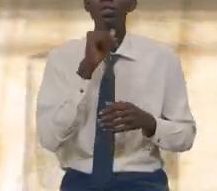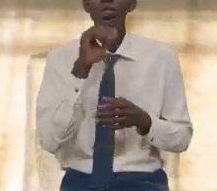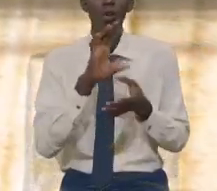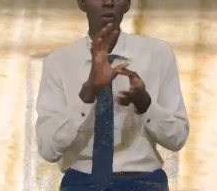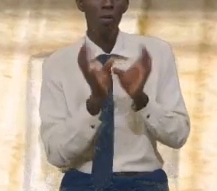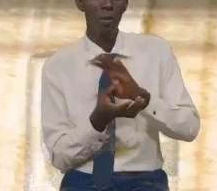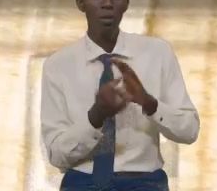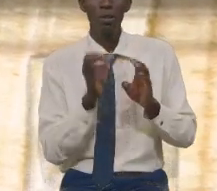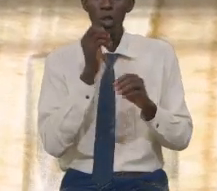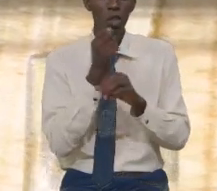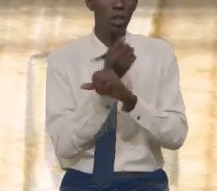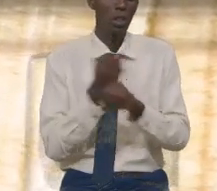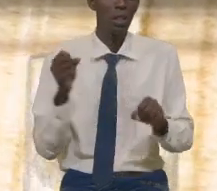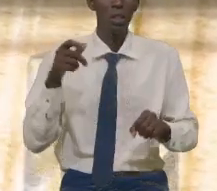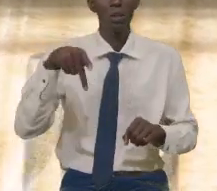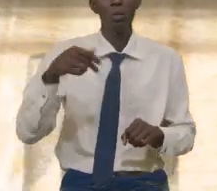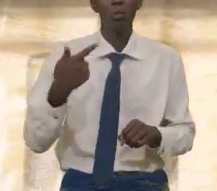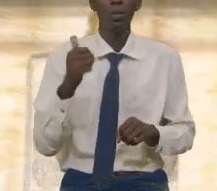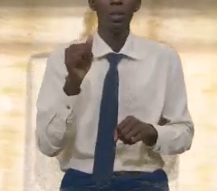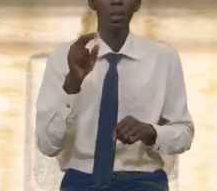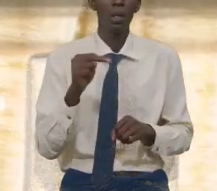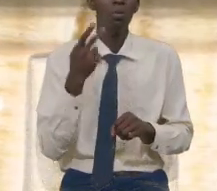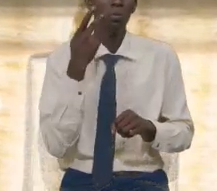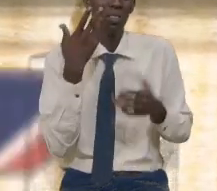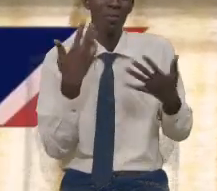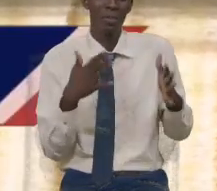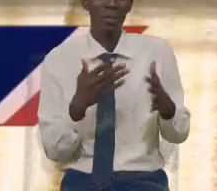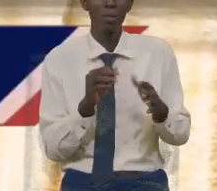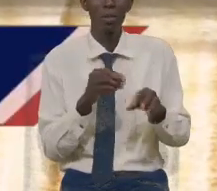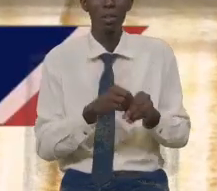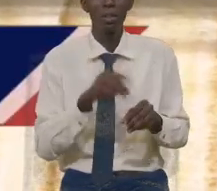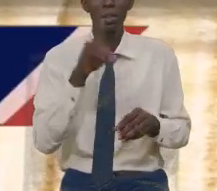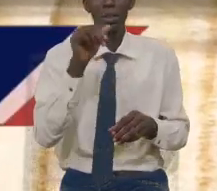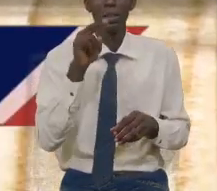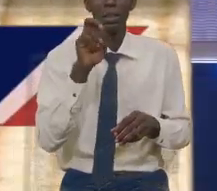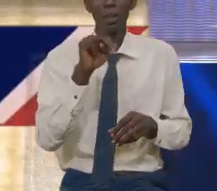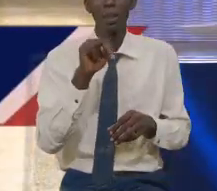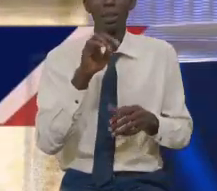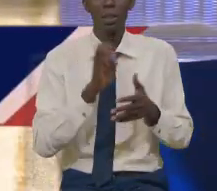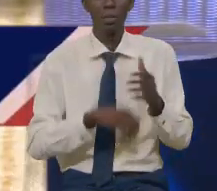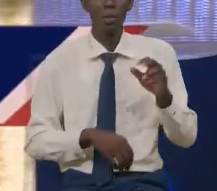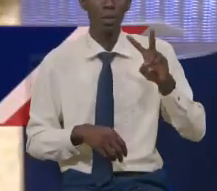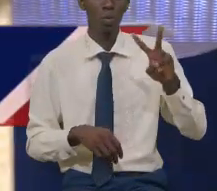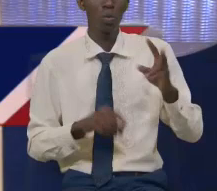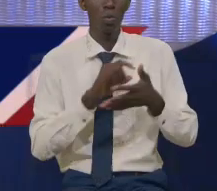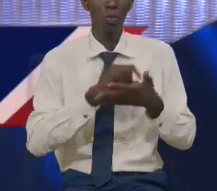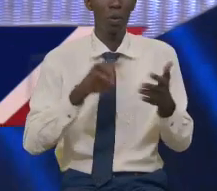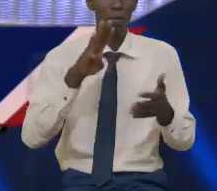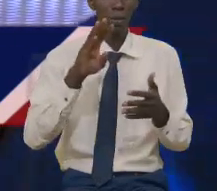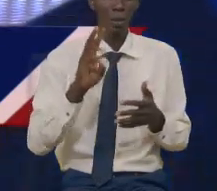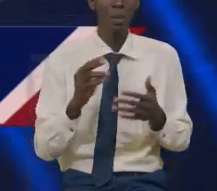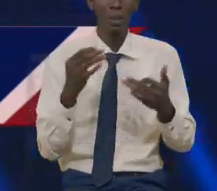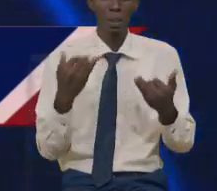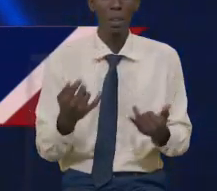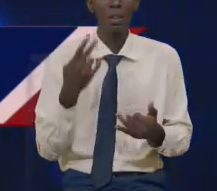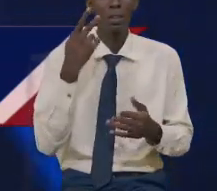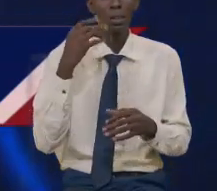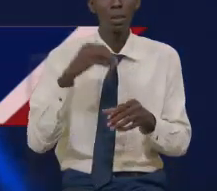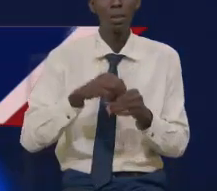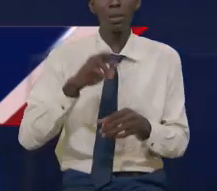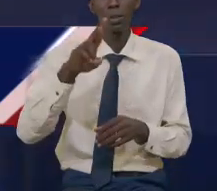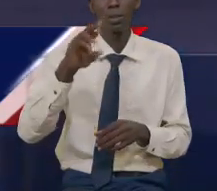unconverted pagan. We've seen that already in Daniel chapter 2, verse 46. Look at Romans chapter 1,